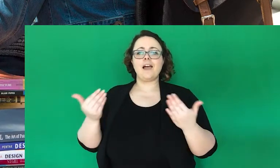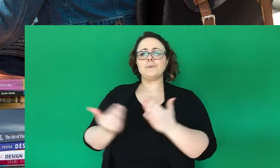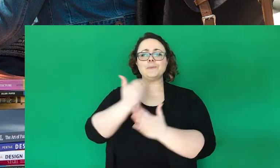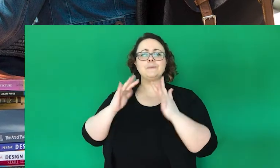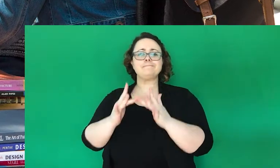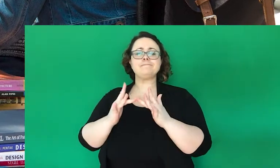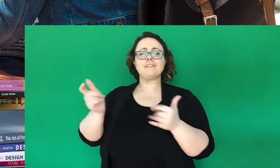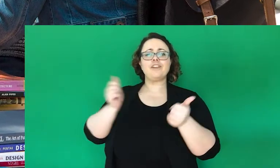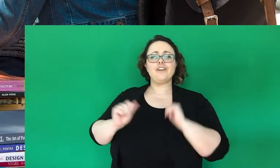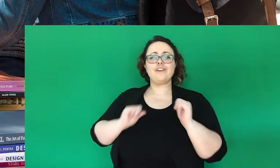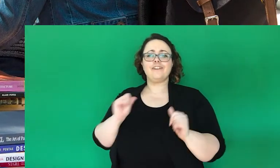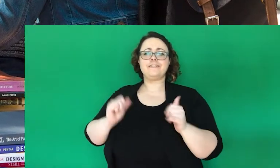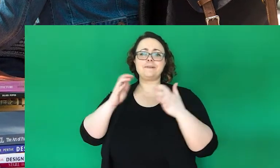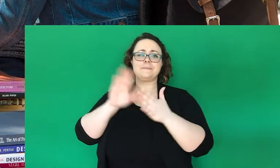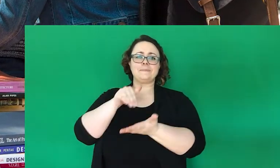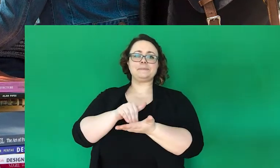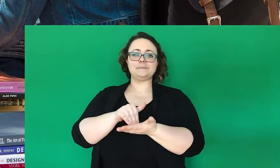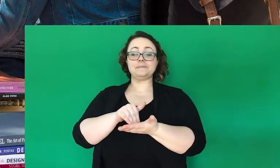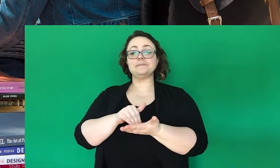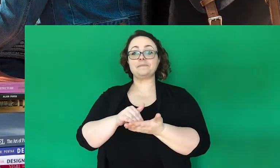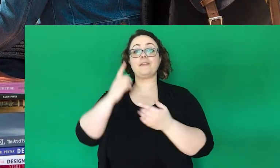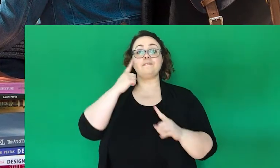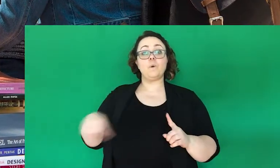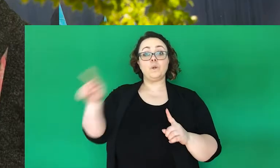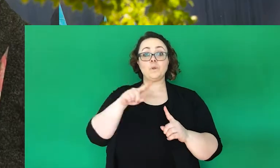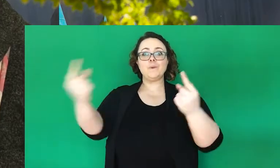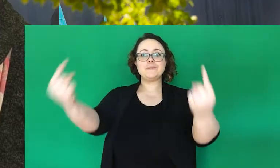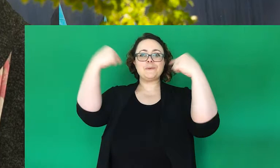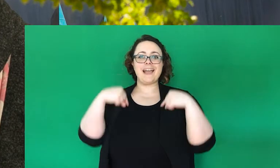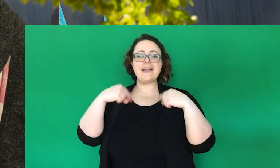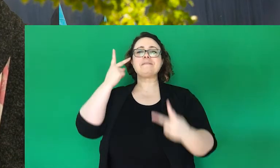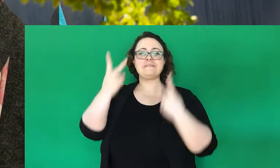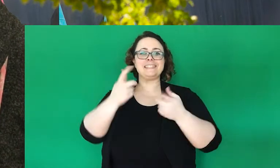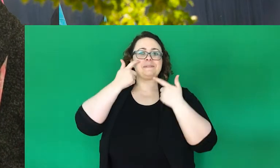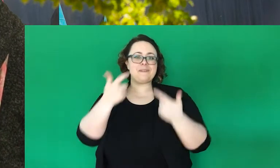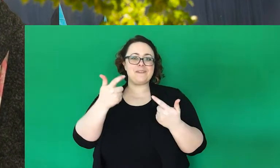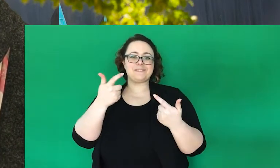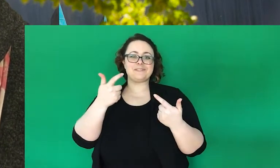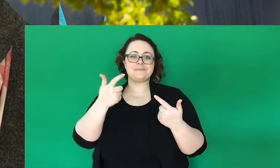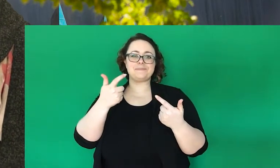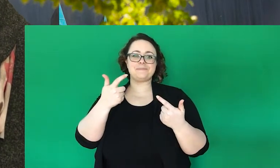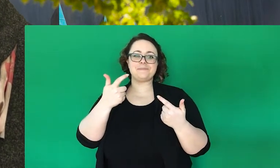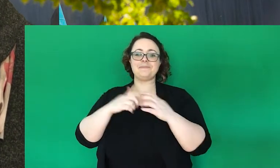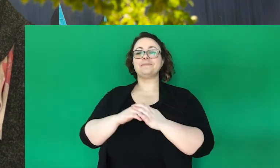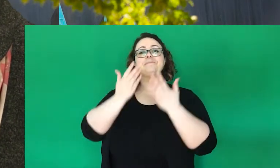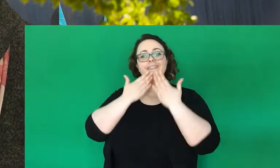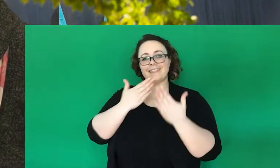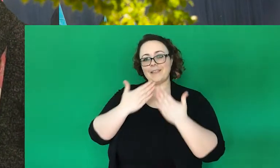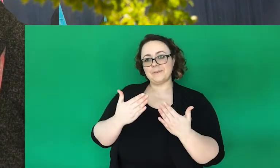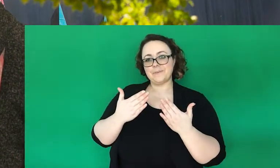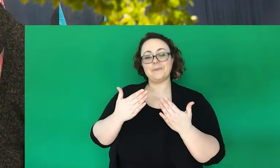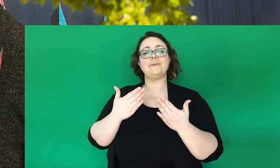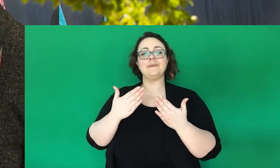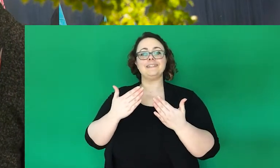now, it means a new virtual arts and performing center for you to come and visit with